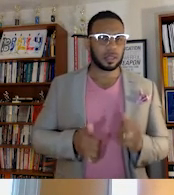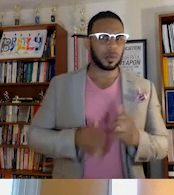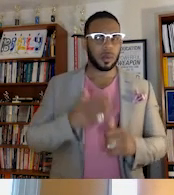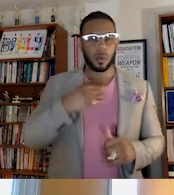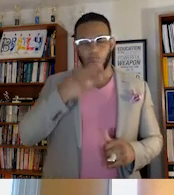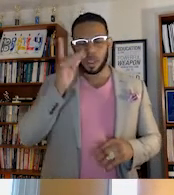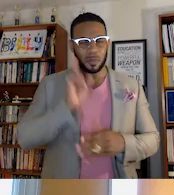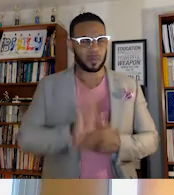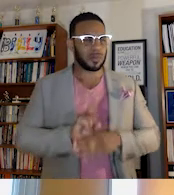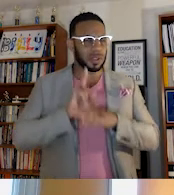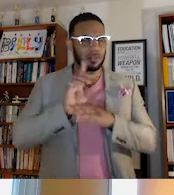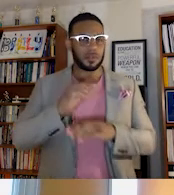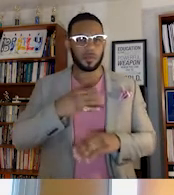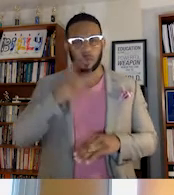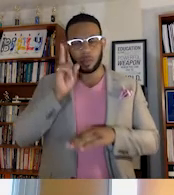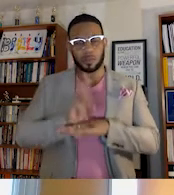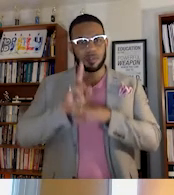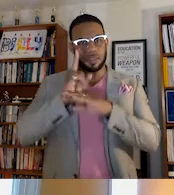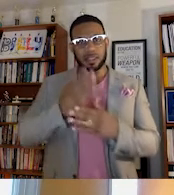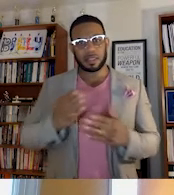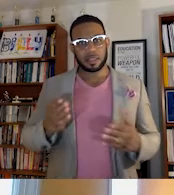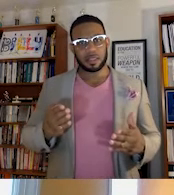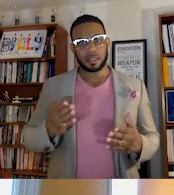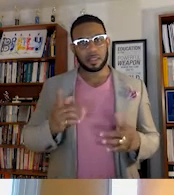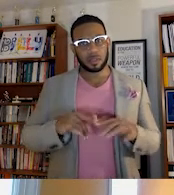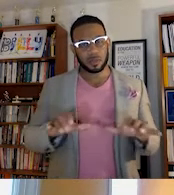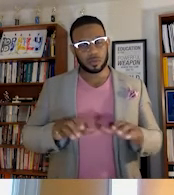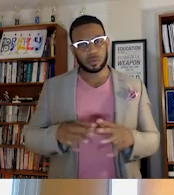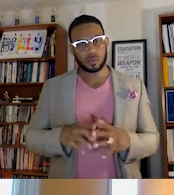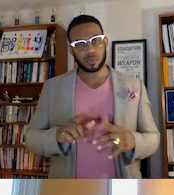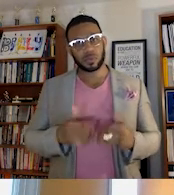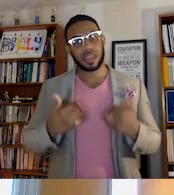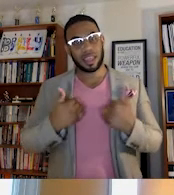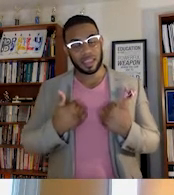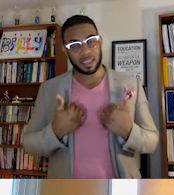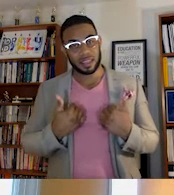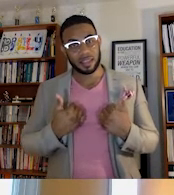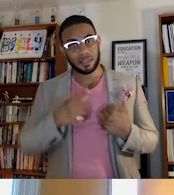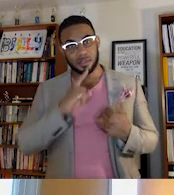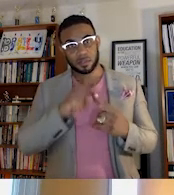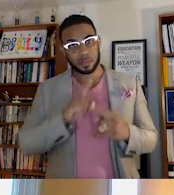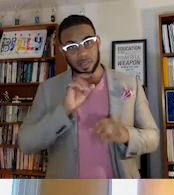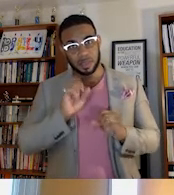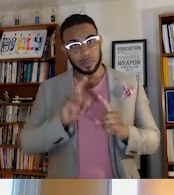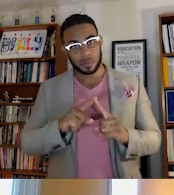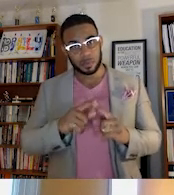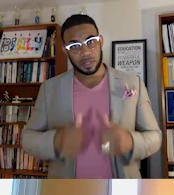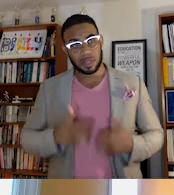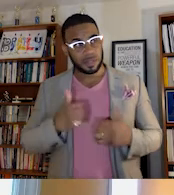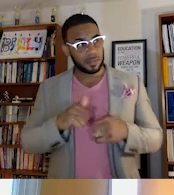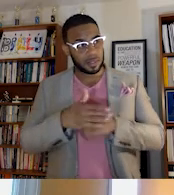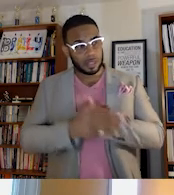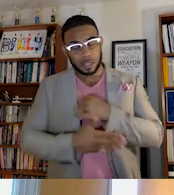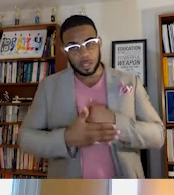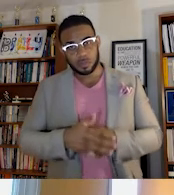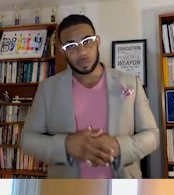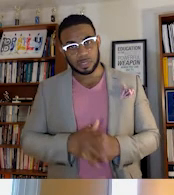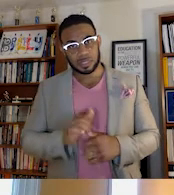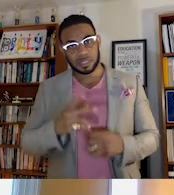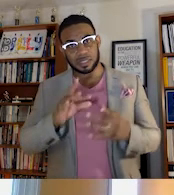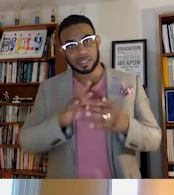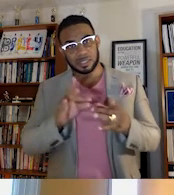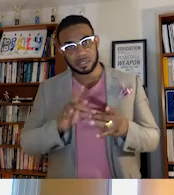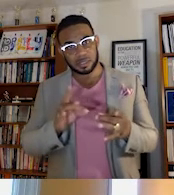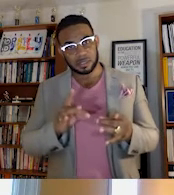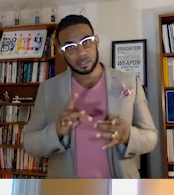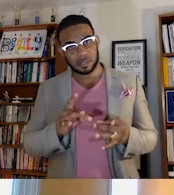white privilege of white privilege things to have is to be able to live in this country and